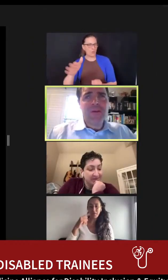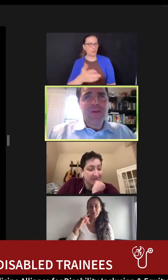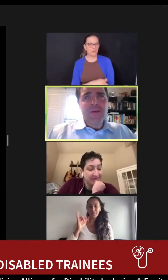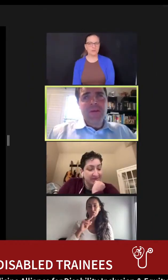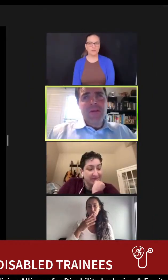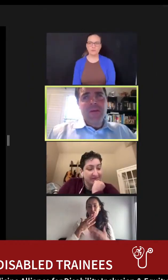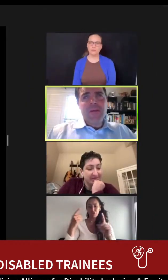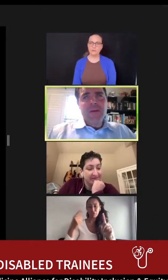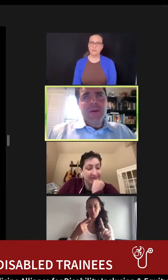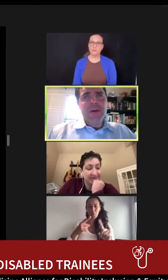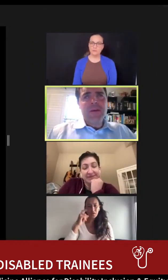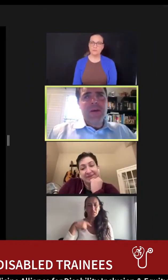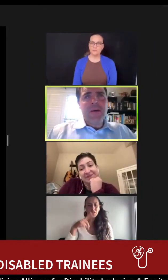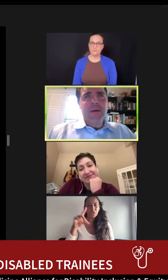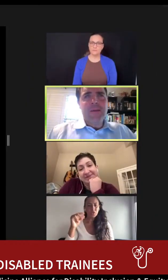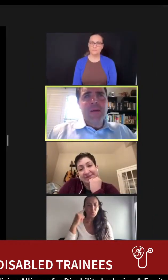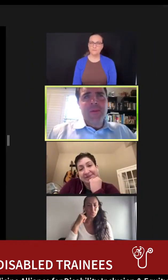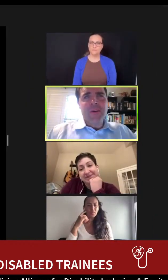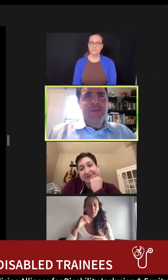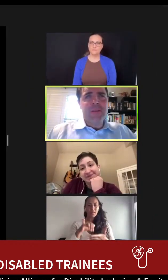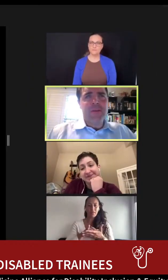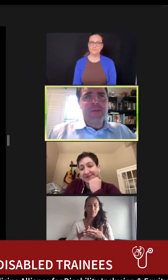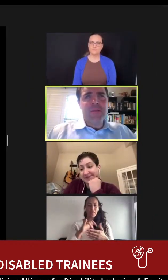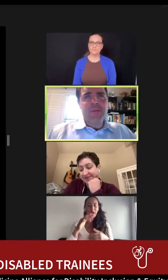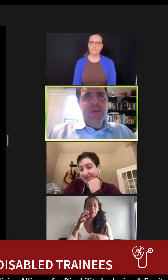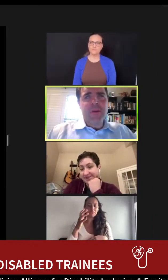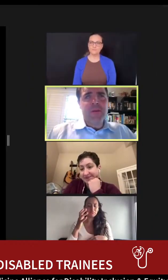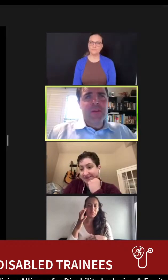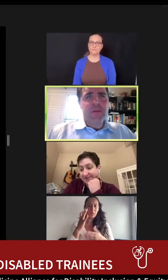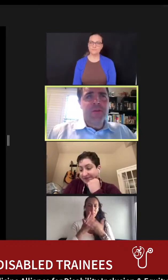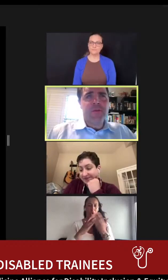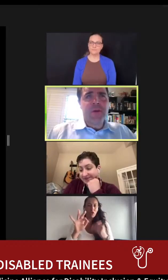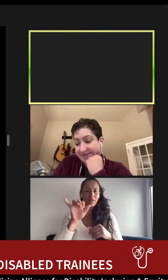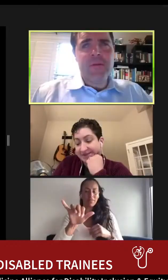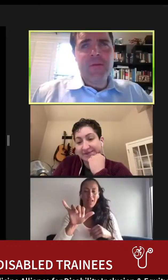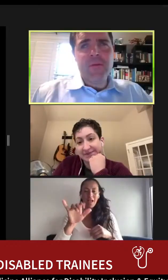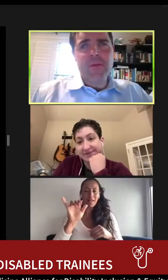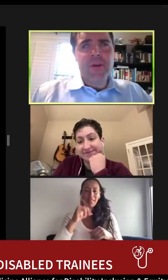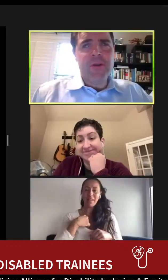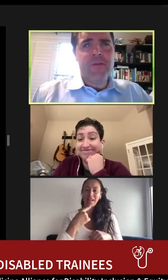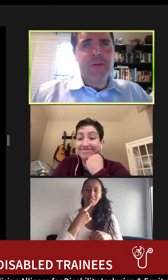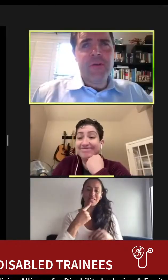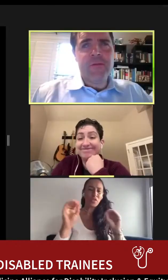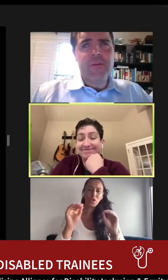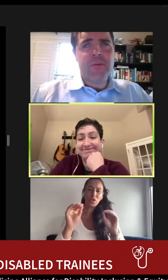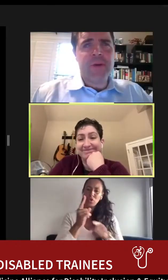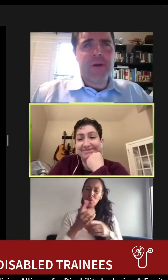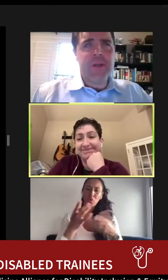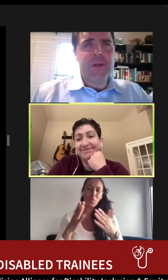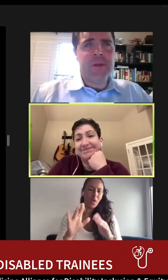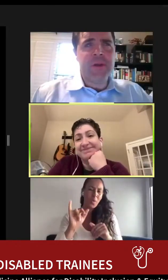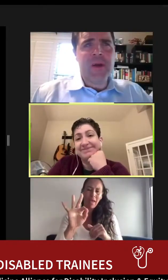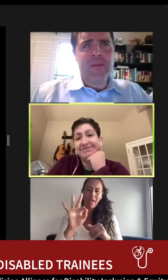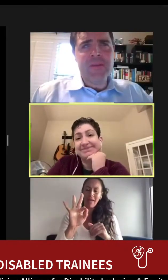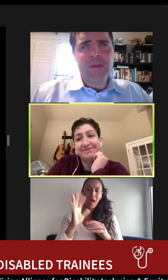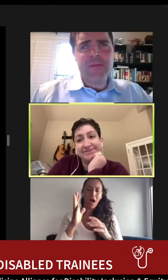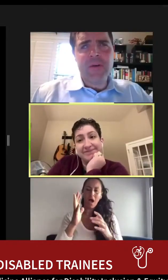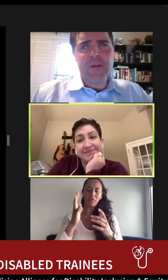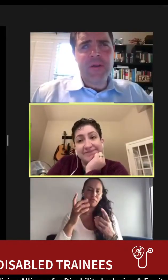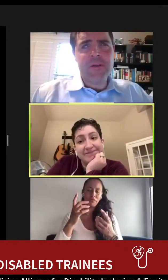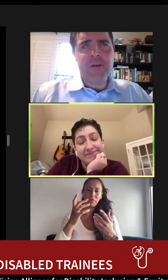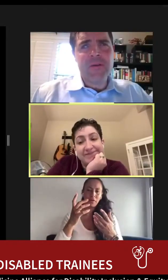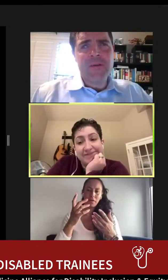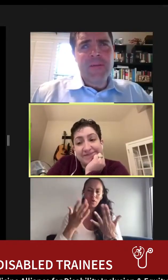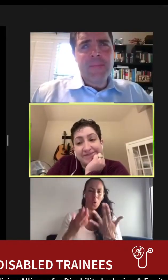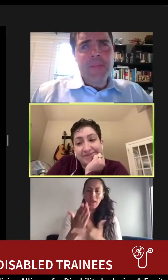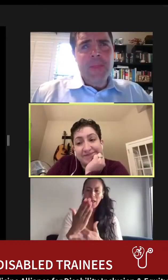think, I think part of it is, like I said, there's no right way of going about it. And I mean, I kind of tend to